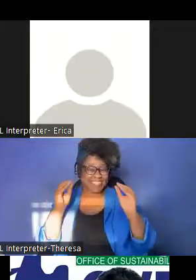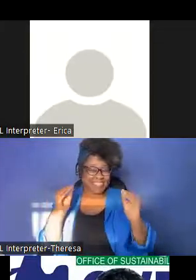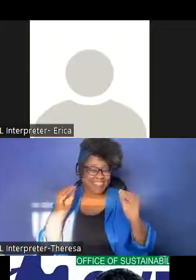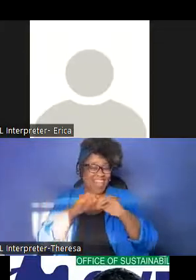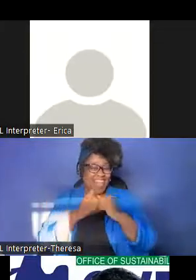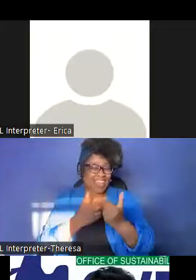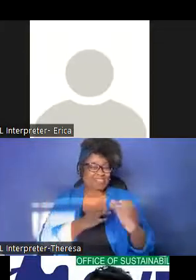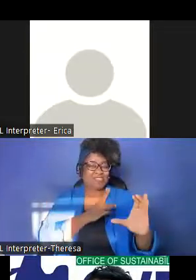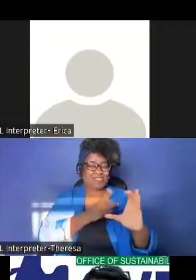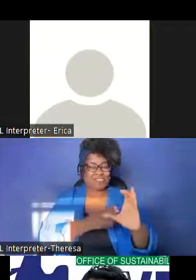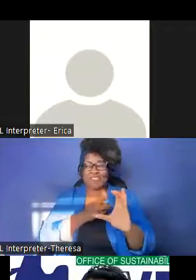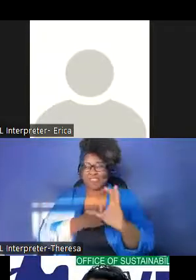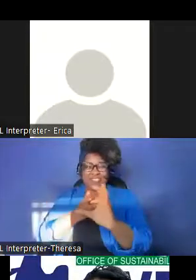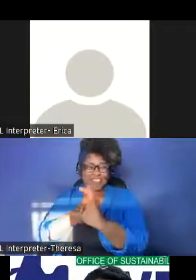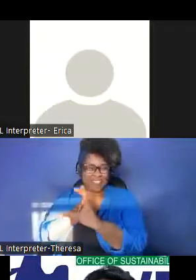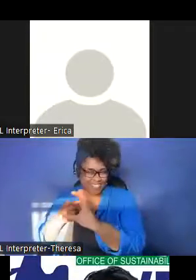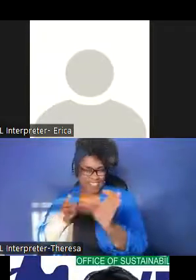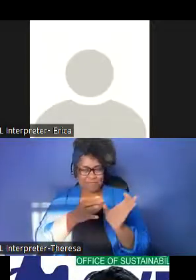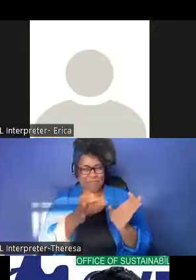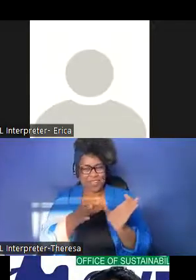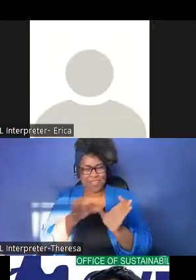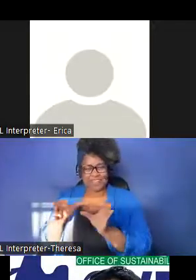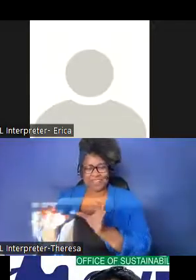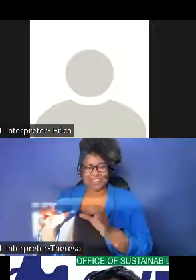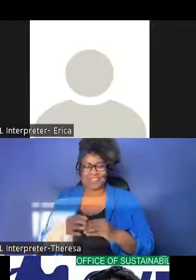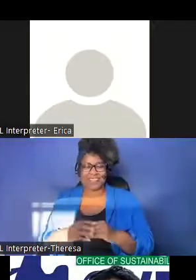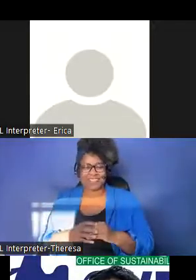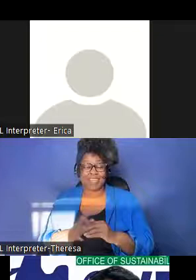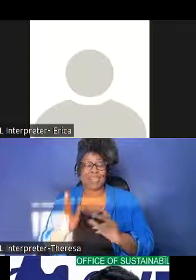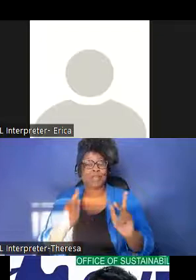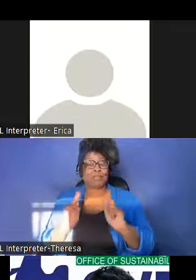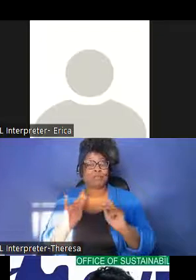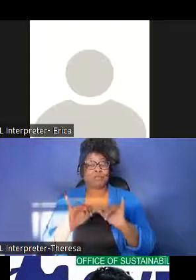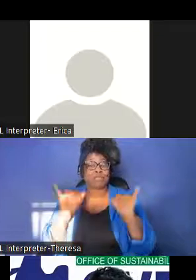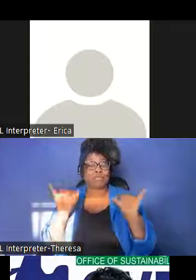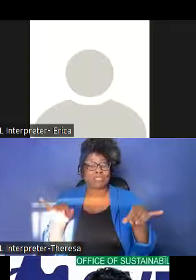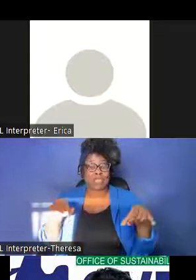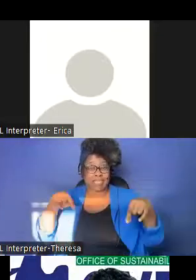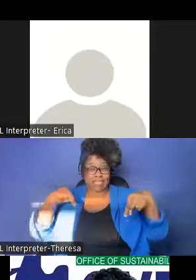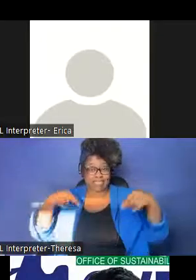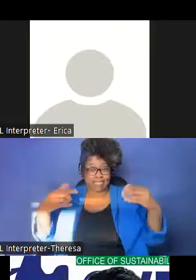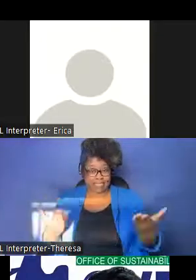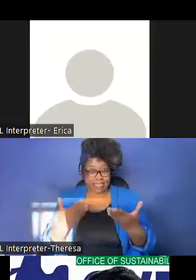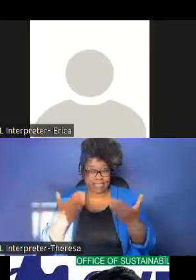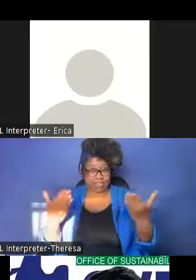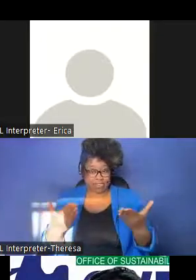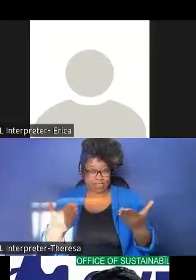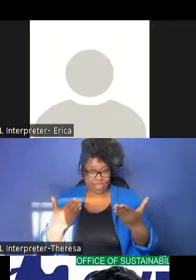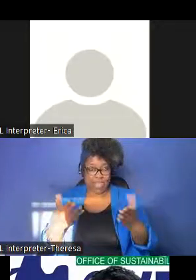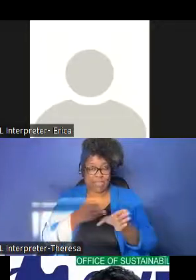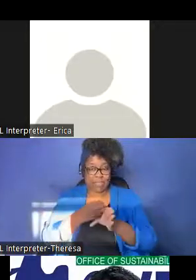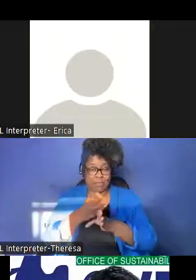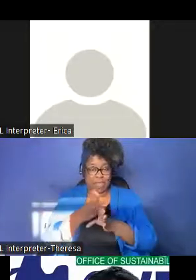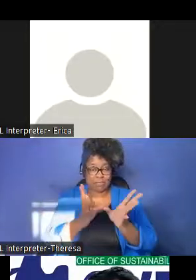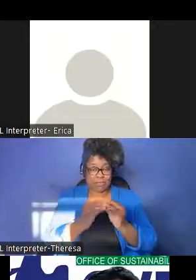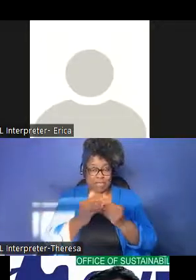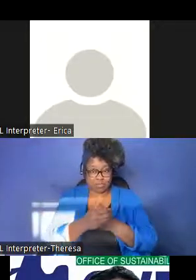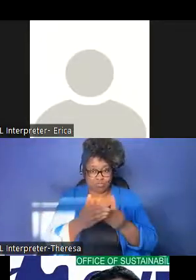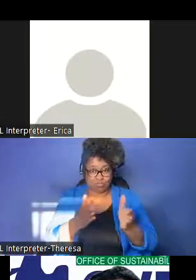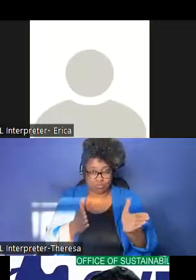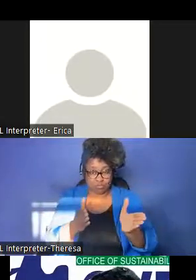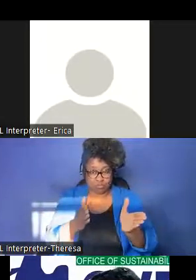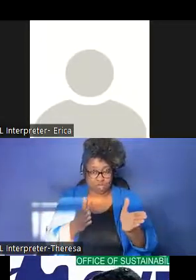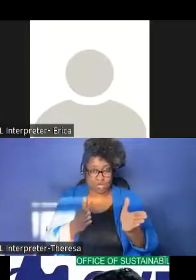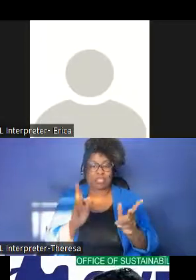the breakout room. So with the exception of folks who are staying in this main meeting room, That is to say,